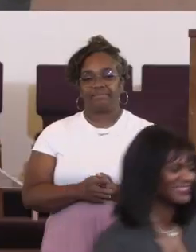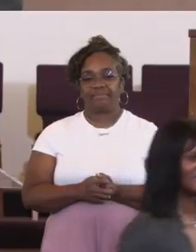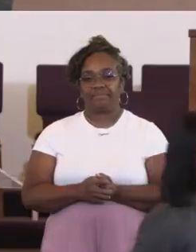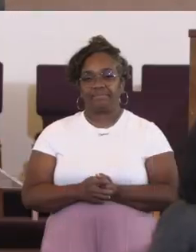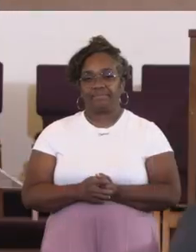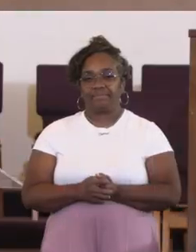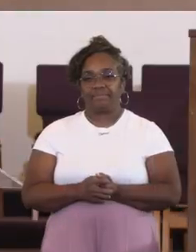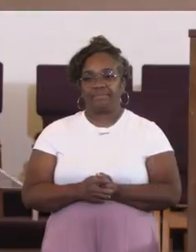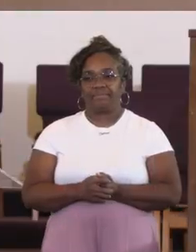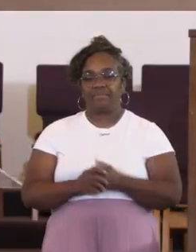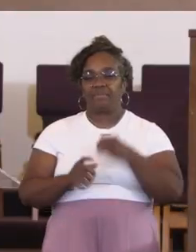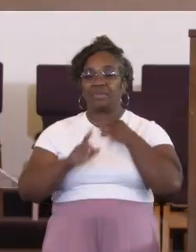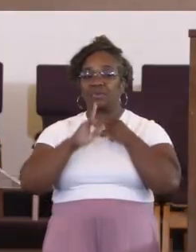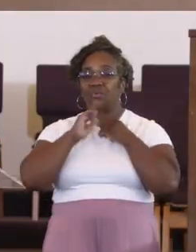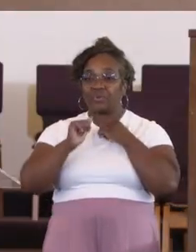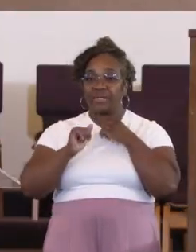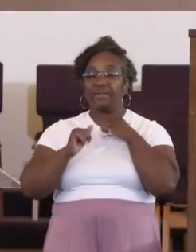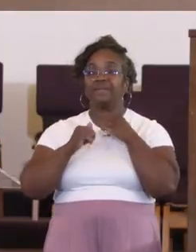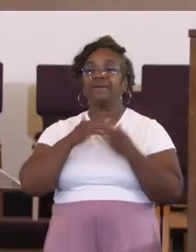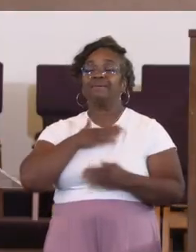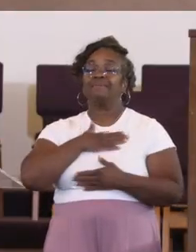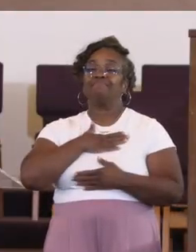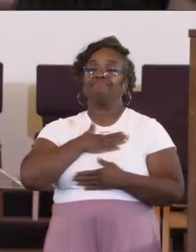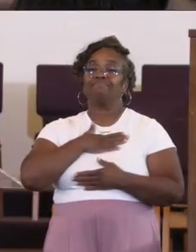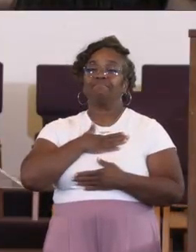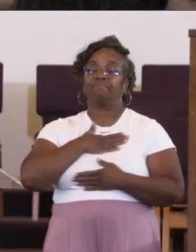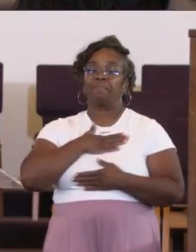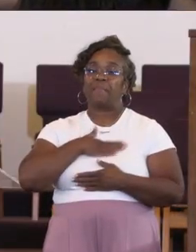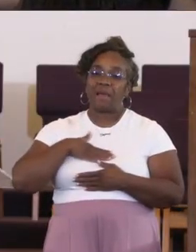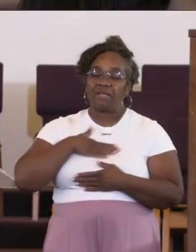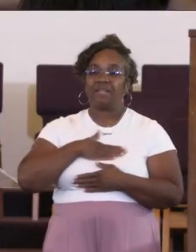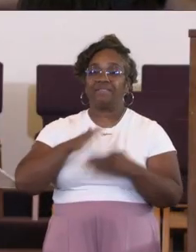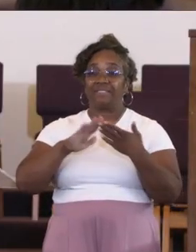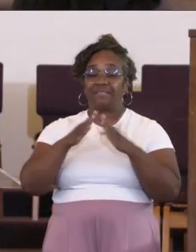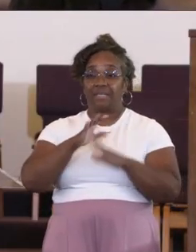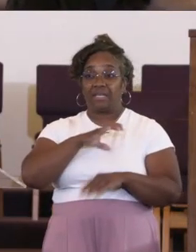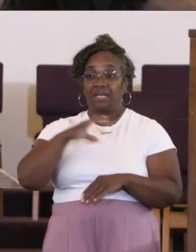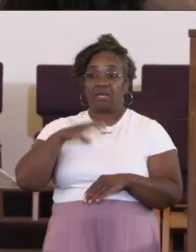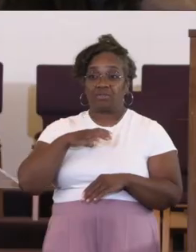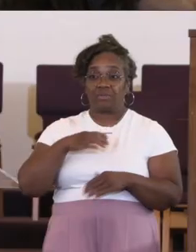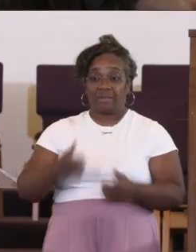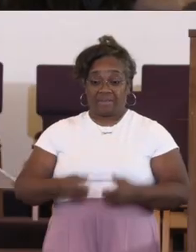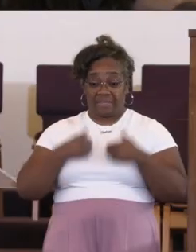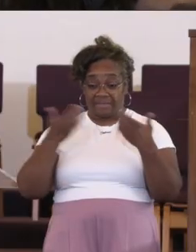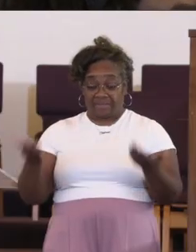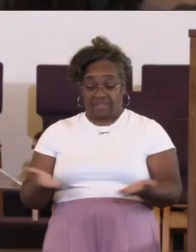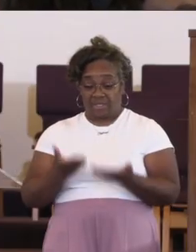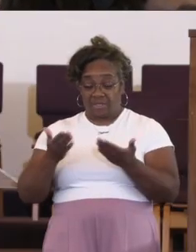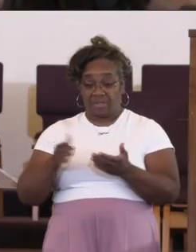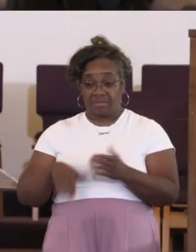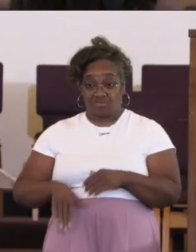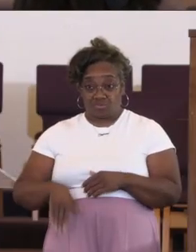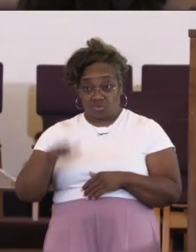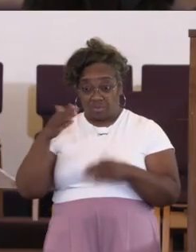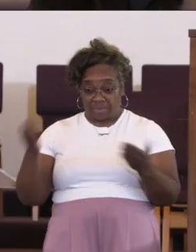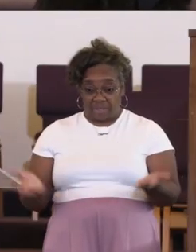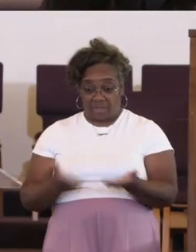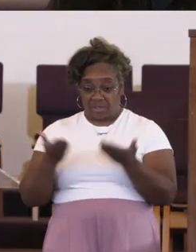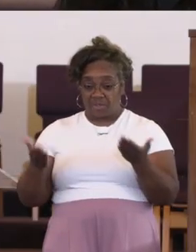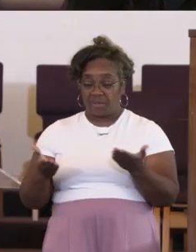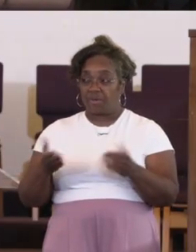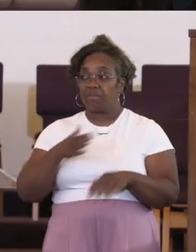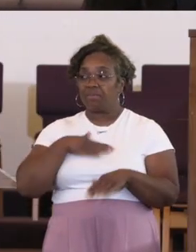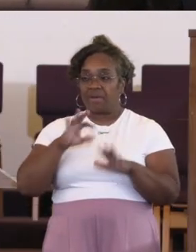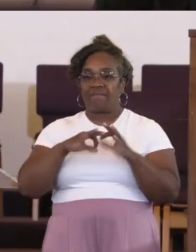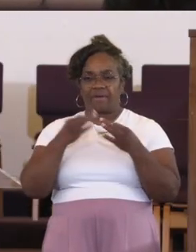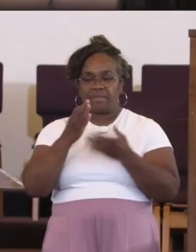pleasure. You have a city council member who lives here, from here, My family, I think some of you